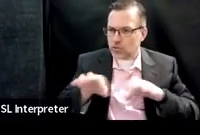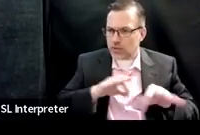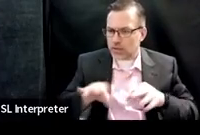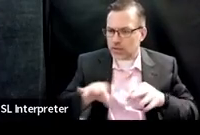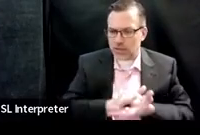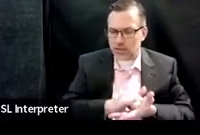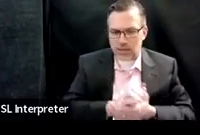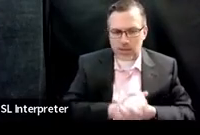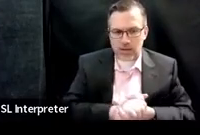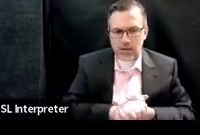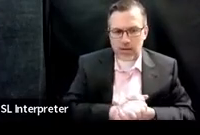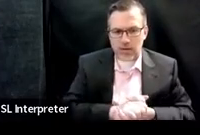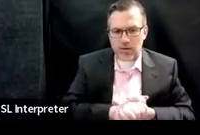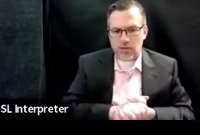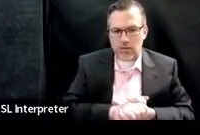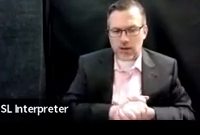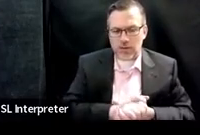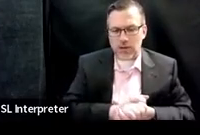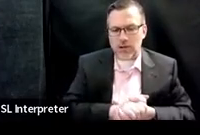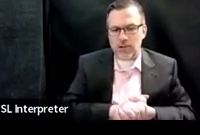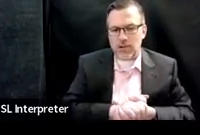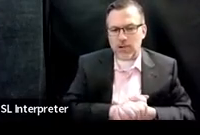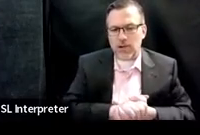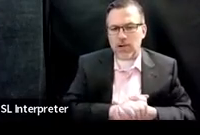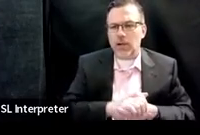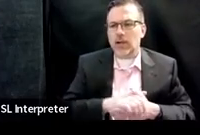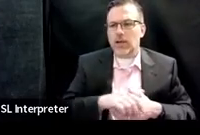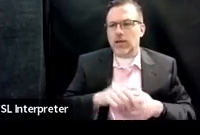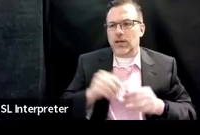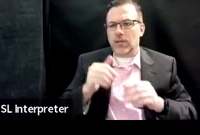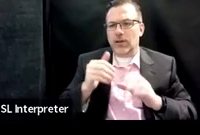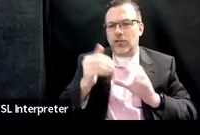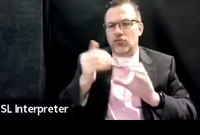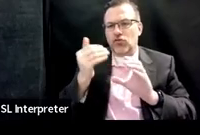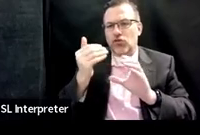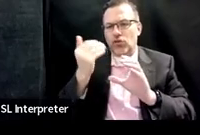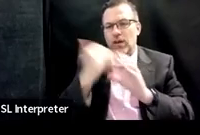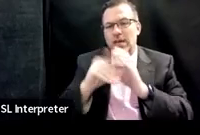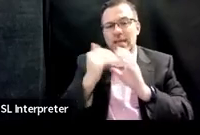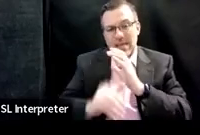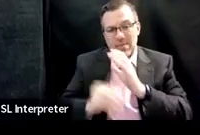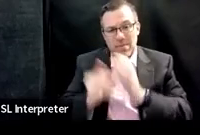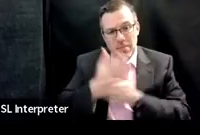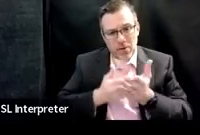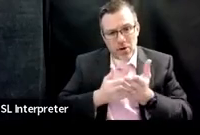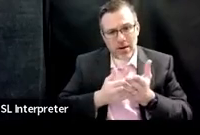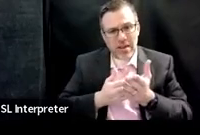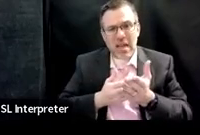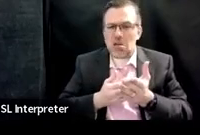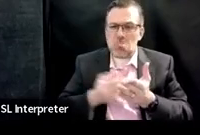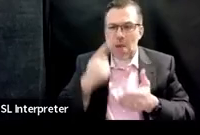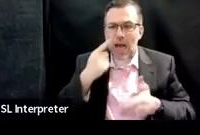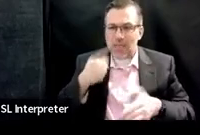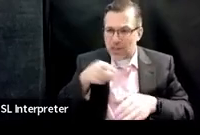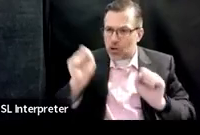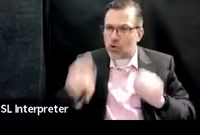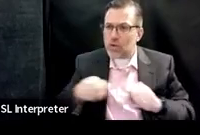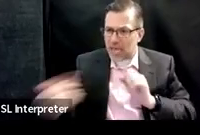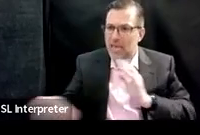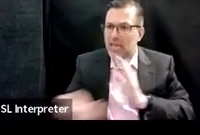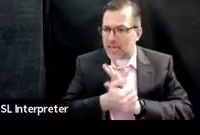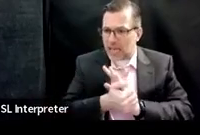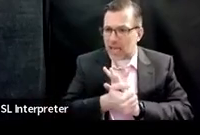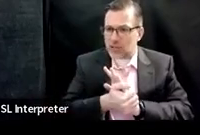And the email piece, I guess I would want to get a little bit more guidance about that, but I don't think that it would be wrong to attach it to the written